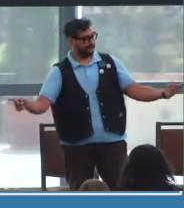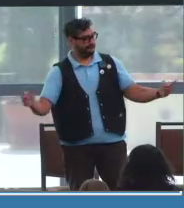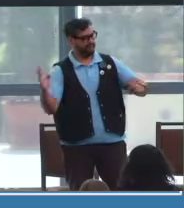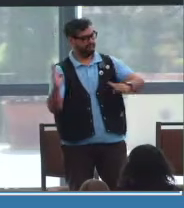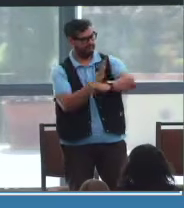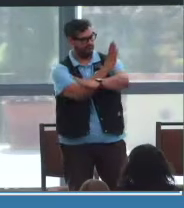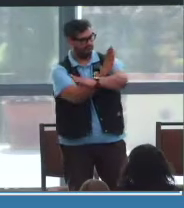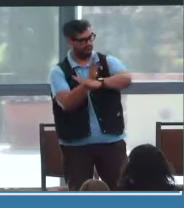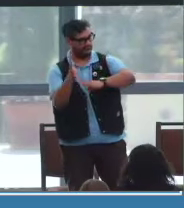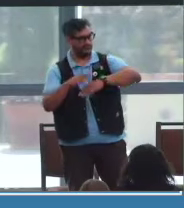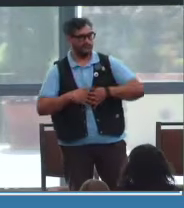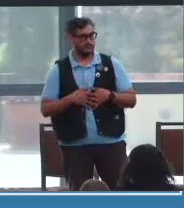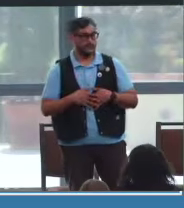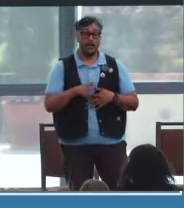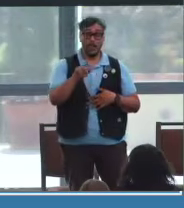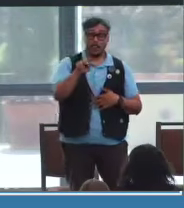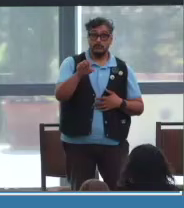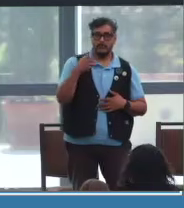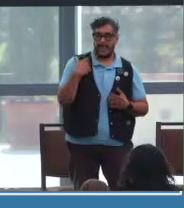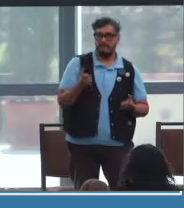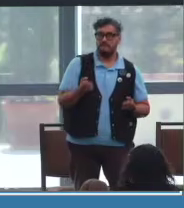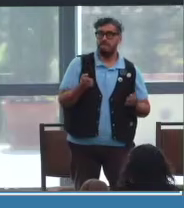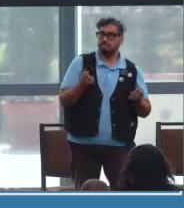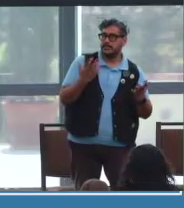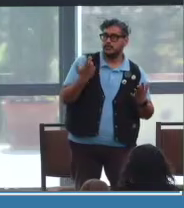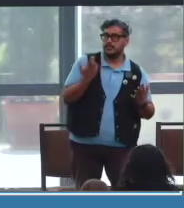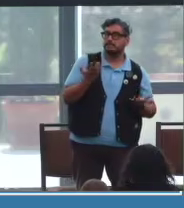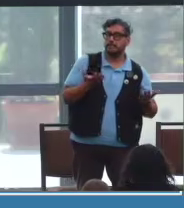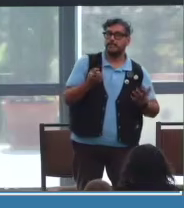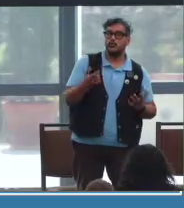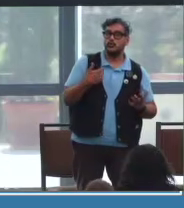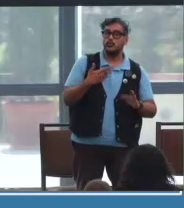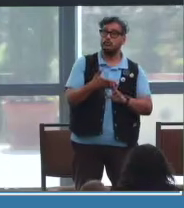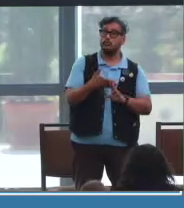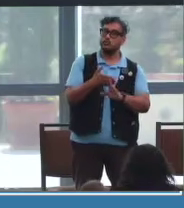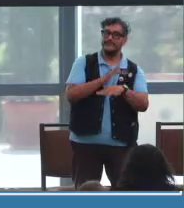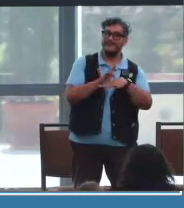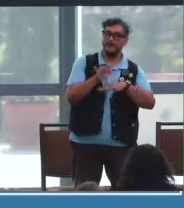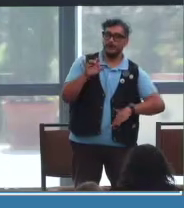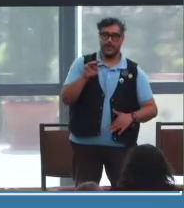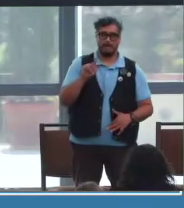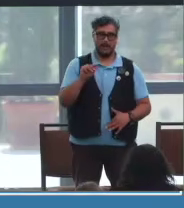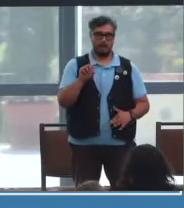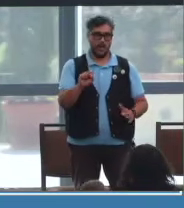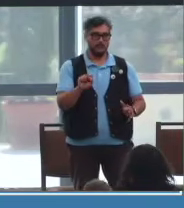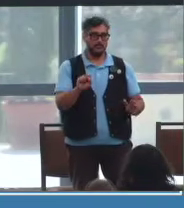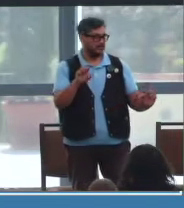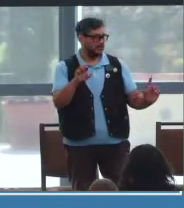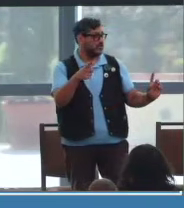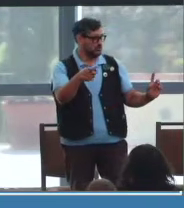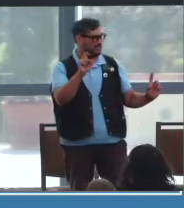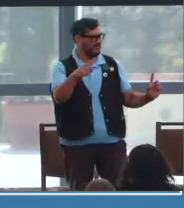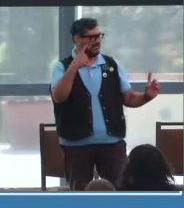in lupus, there are a lot of reasons why you may have premature menopause. So sometimes we have to think about this even at earlier ages.